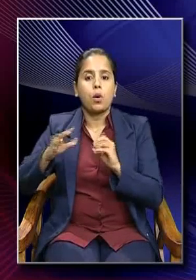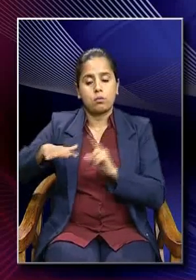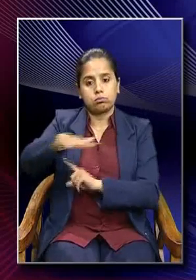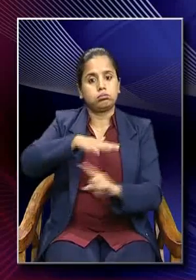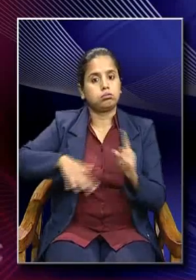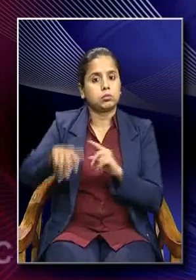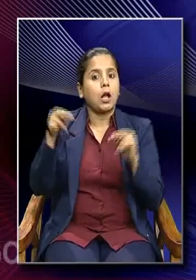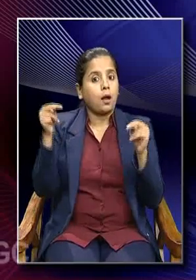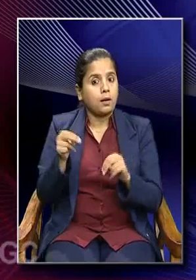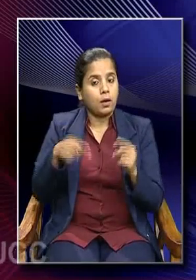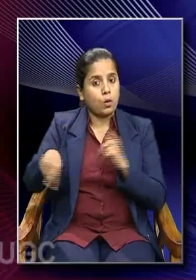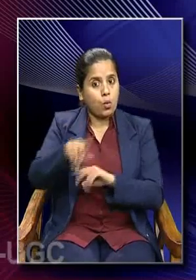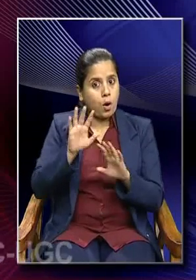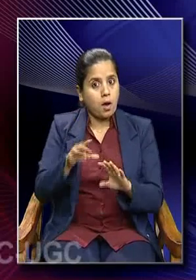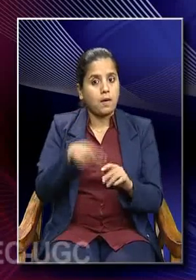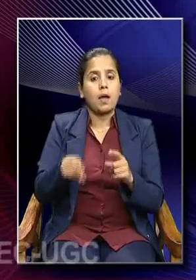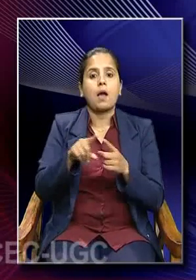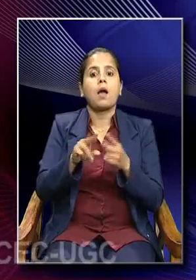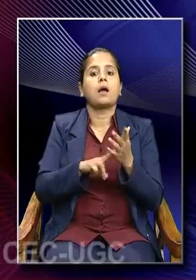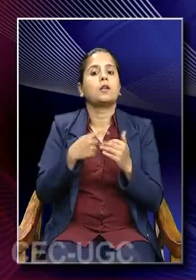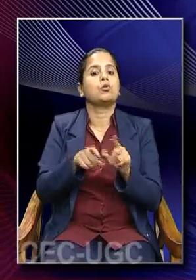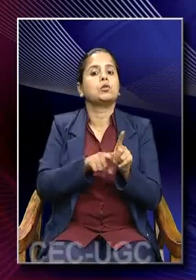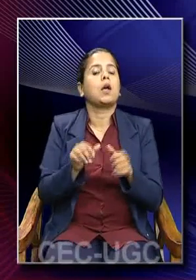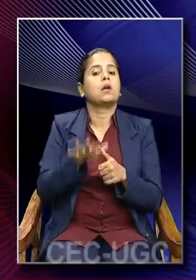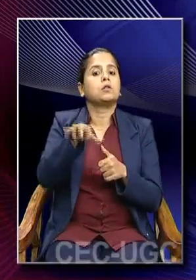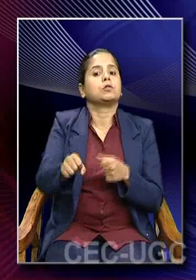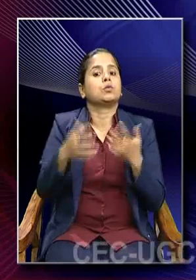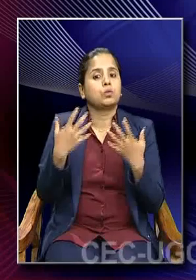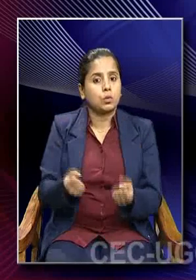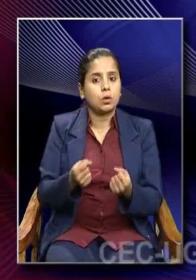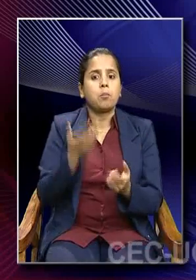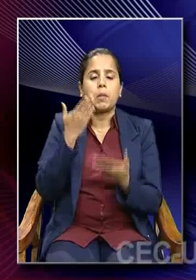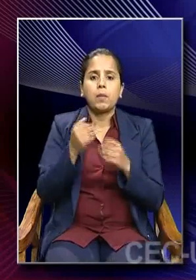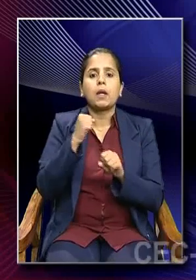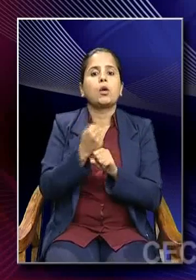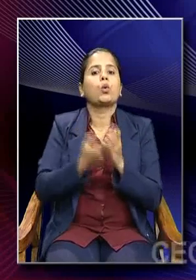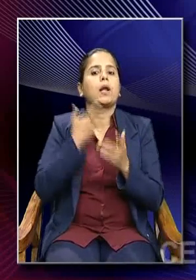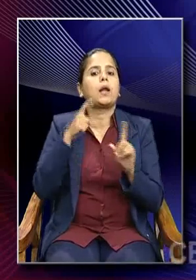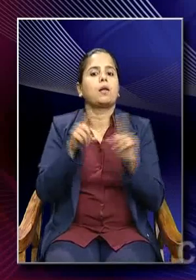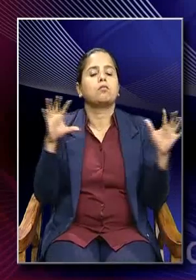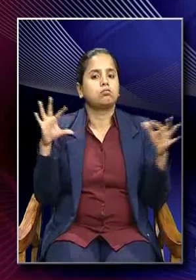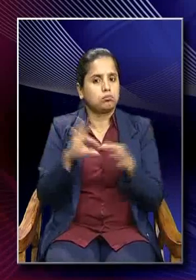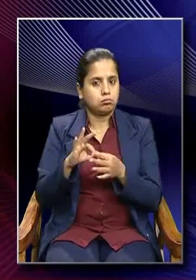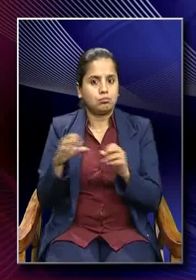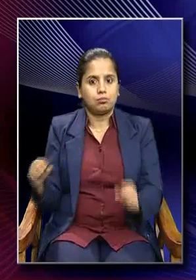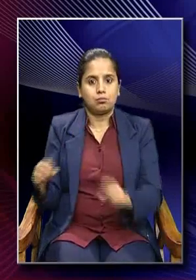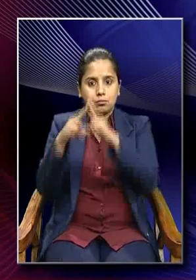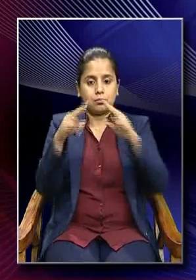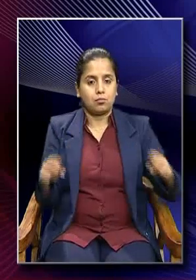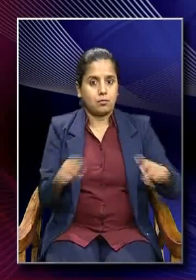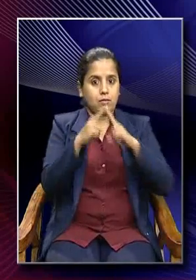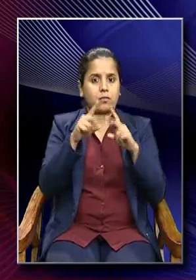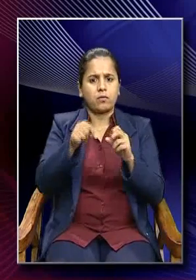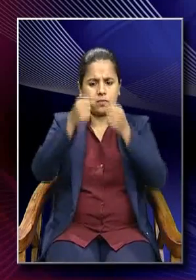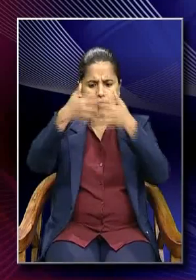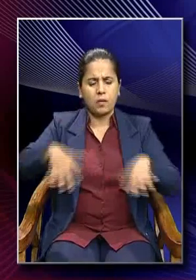that requires energy access, and it is grid connected. Basically what it means, a decentralized system,